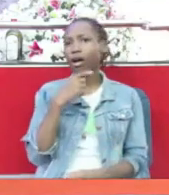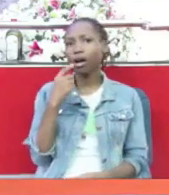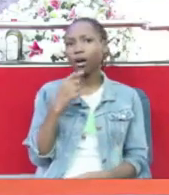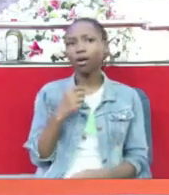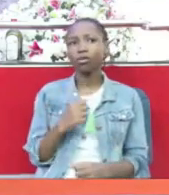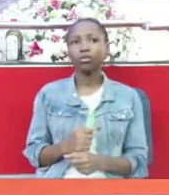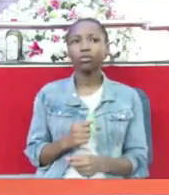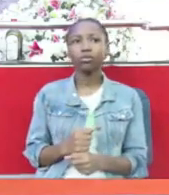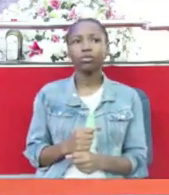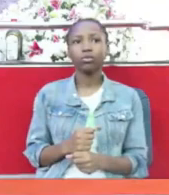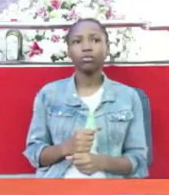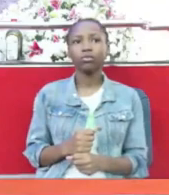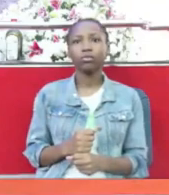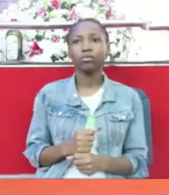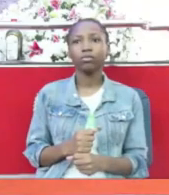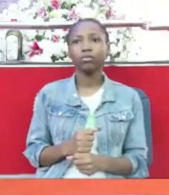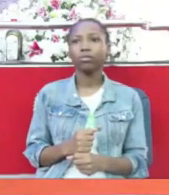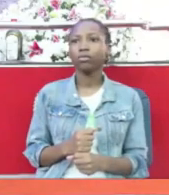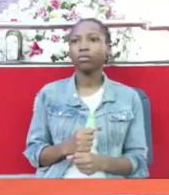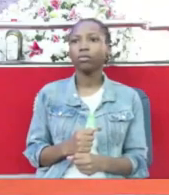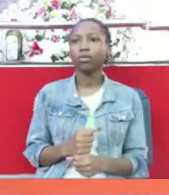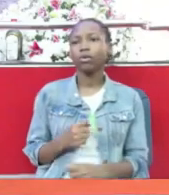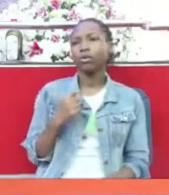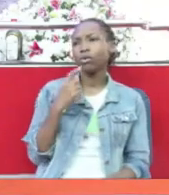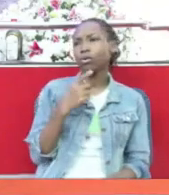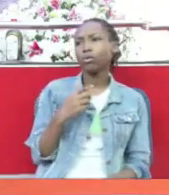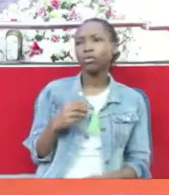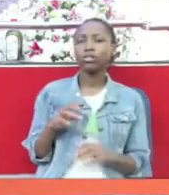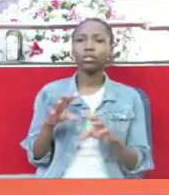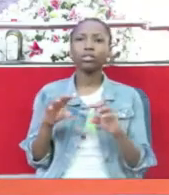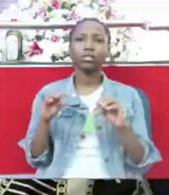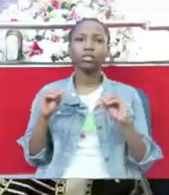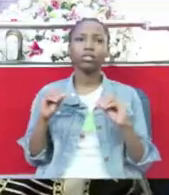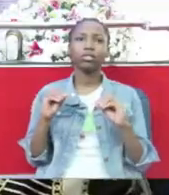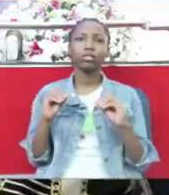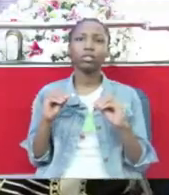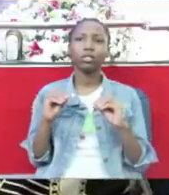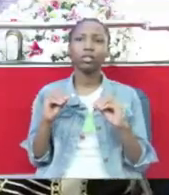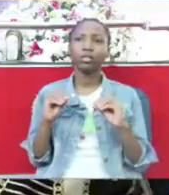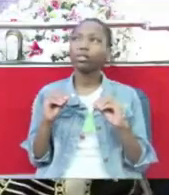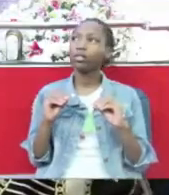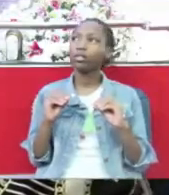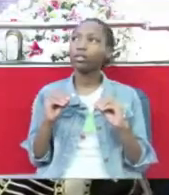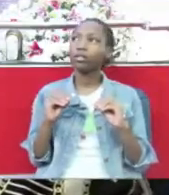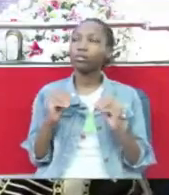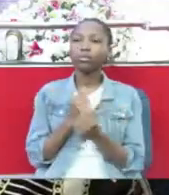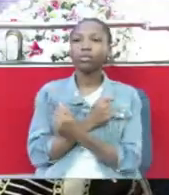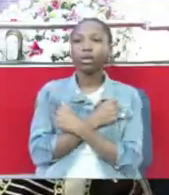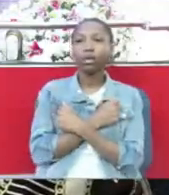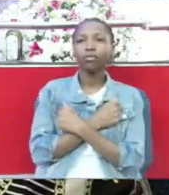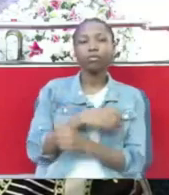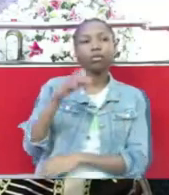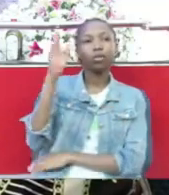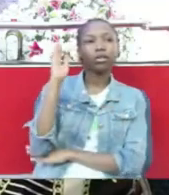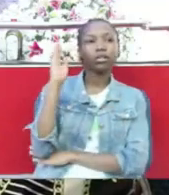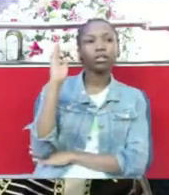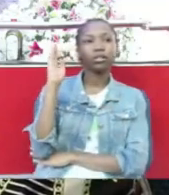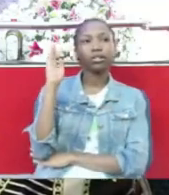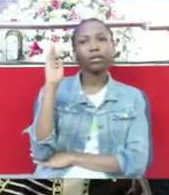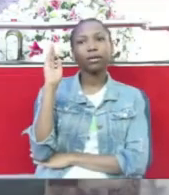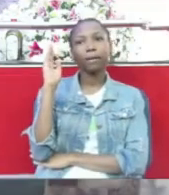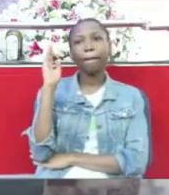wataifanya. Who is teaching them to love the Lord their God with their all? Nani anawafundisha wapende Mungu wao na mioyo